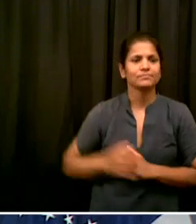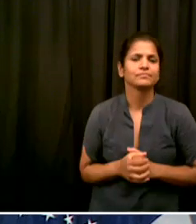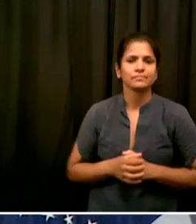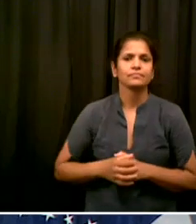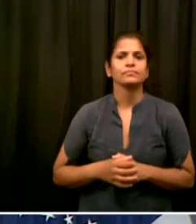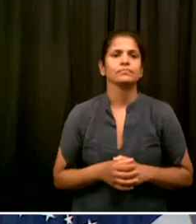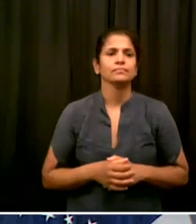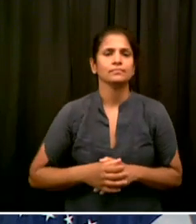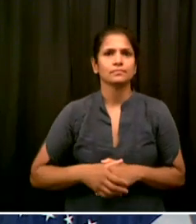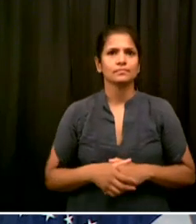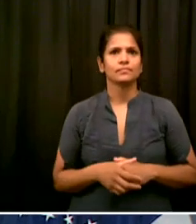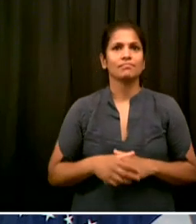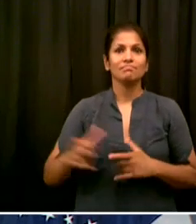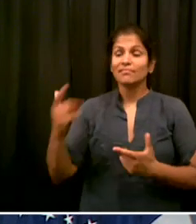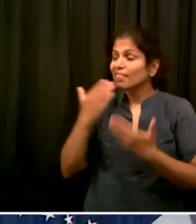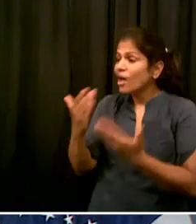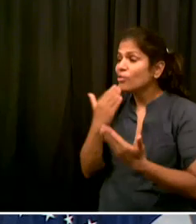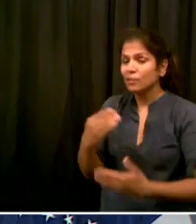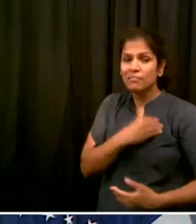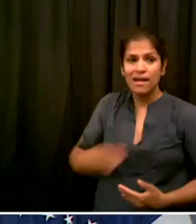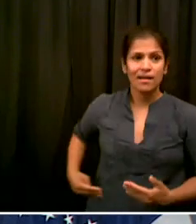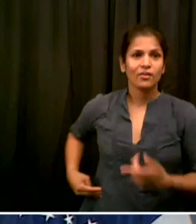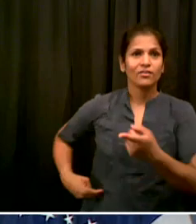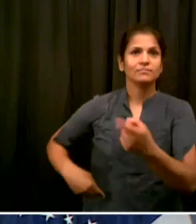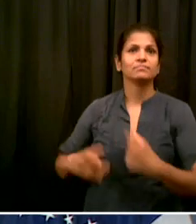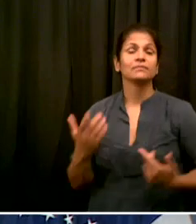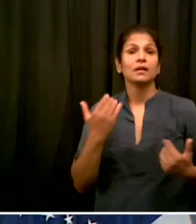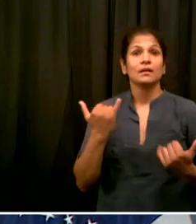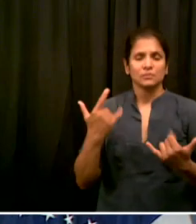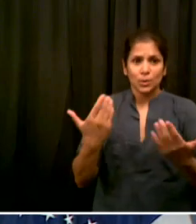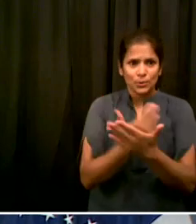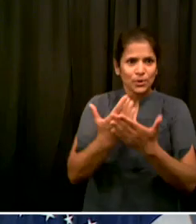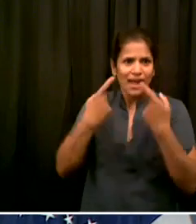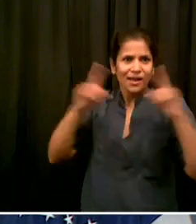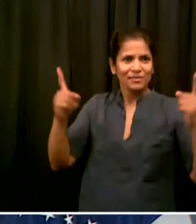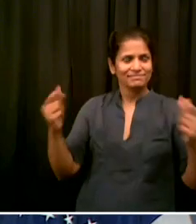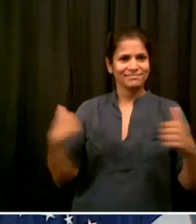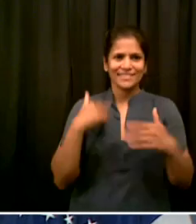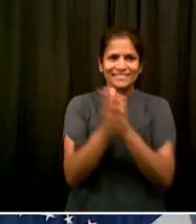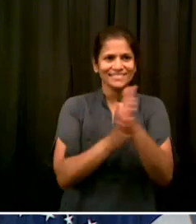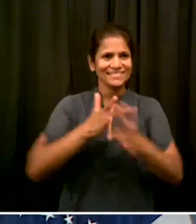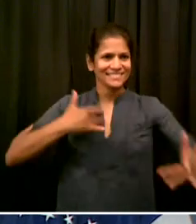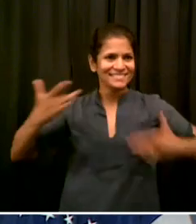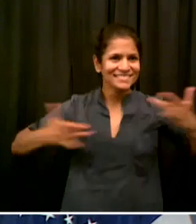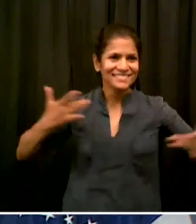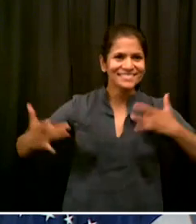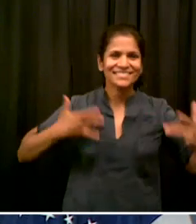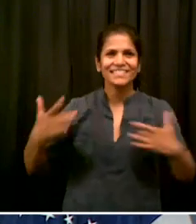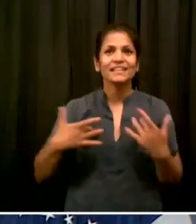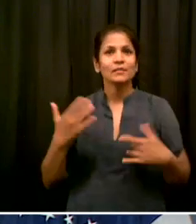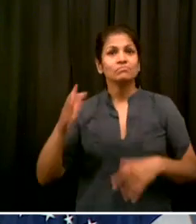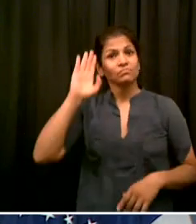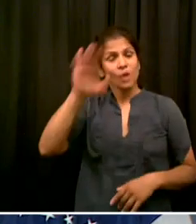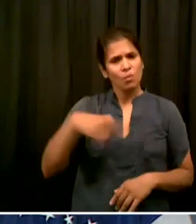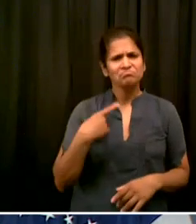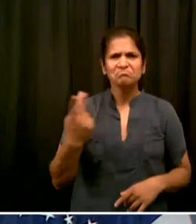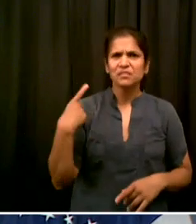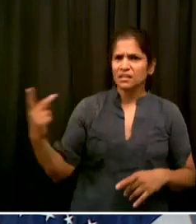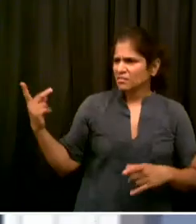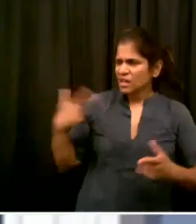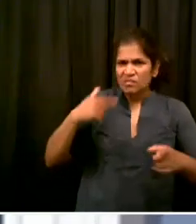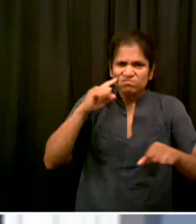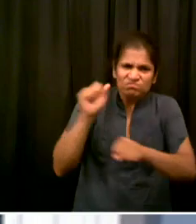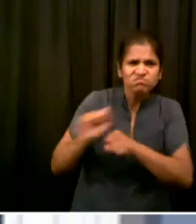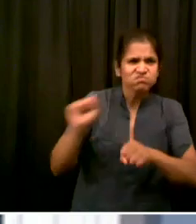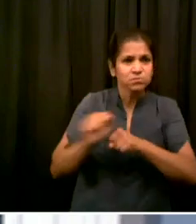and I both know how seriously we take the safety of all of our students and our staff, and the scorecard that you spoke